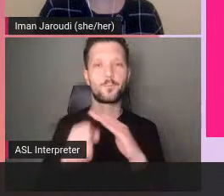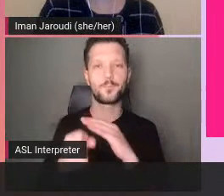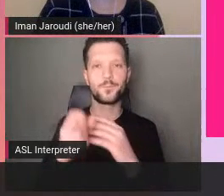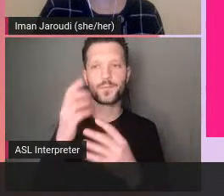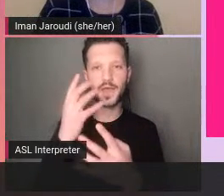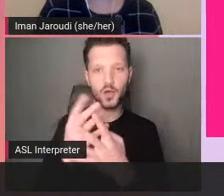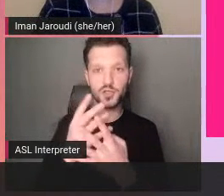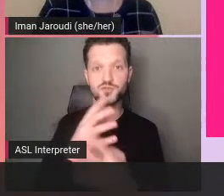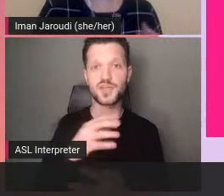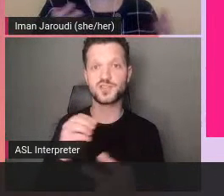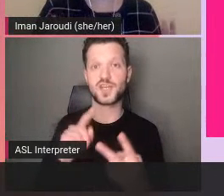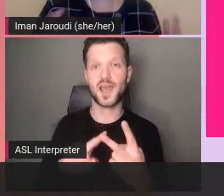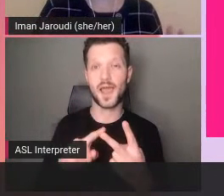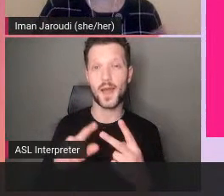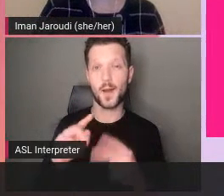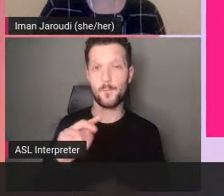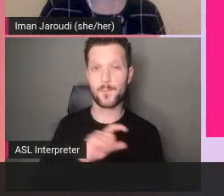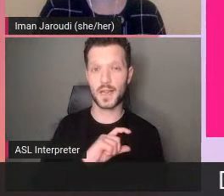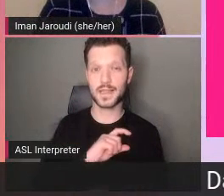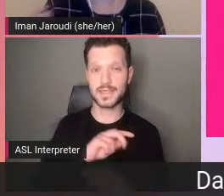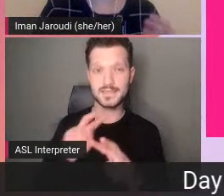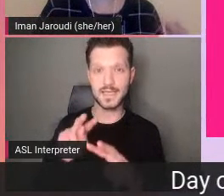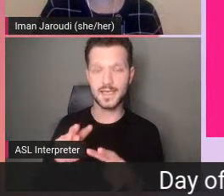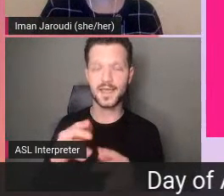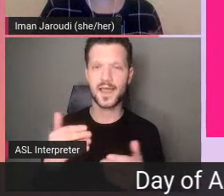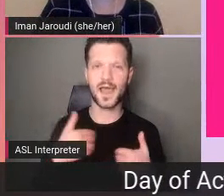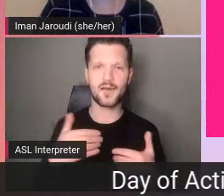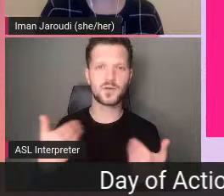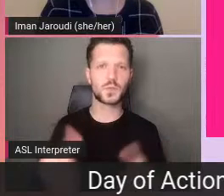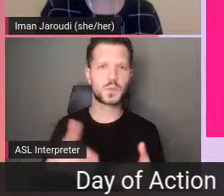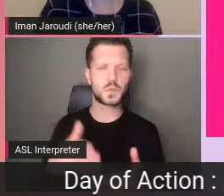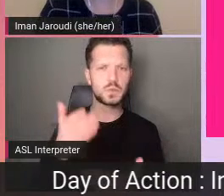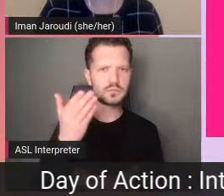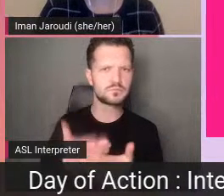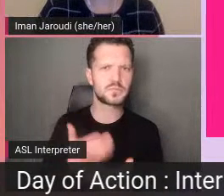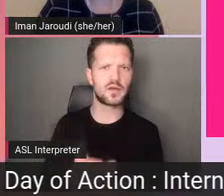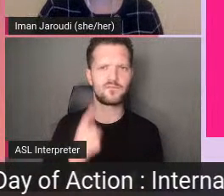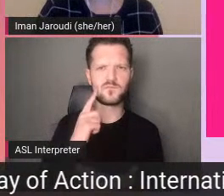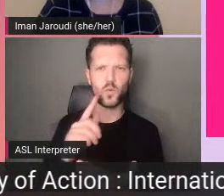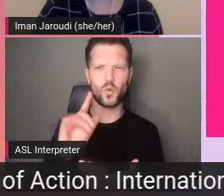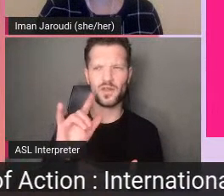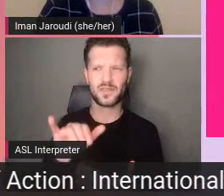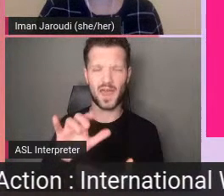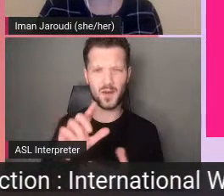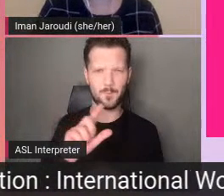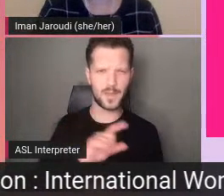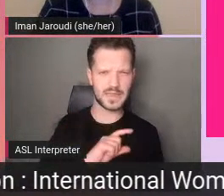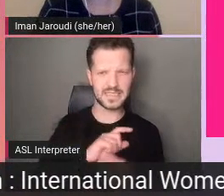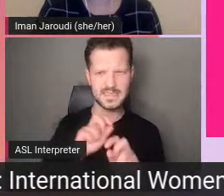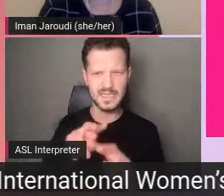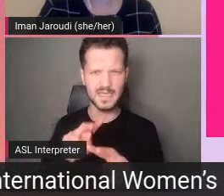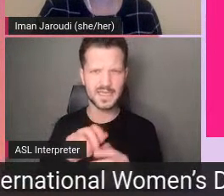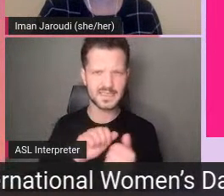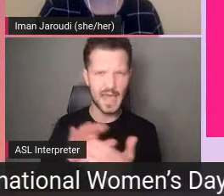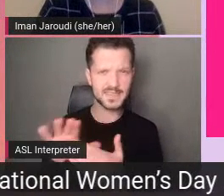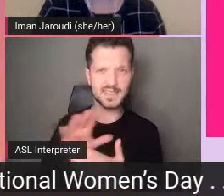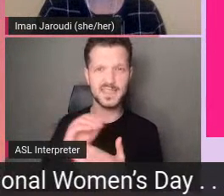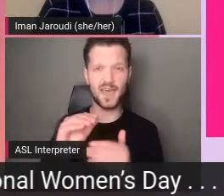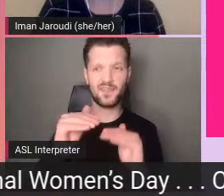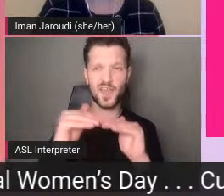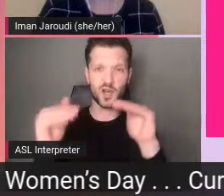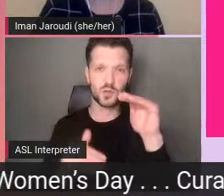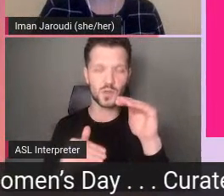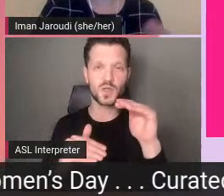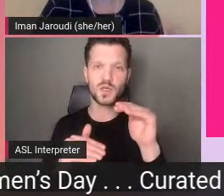Overall, there's a great data supporting disparate policing tactics and their disproportionate impacts on the LGBTQ community.